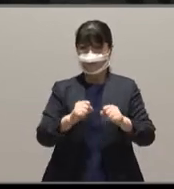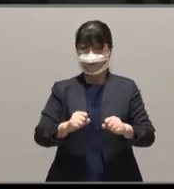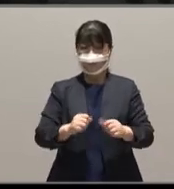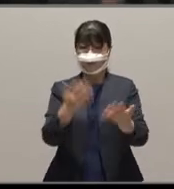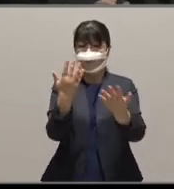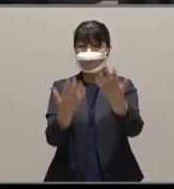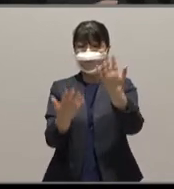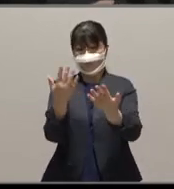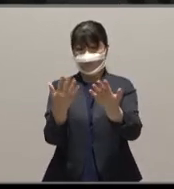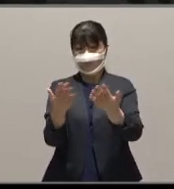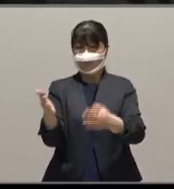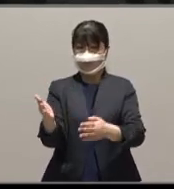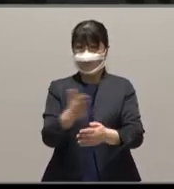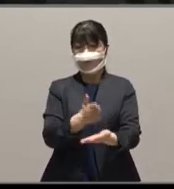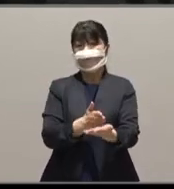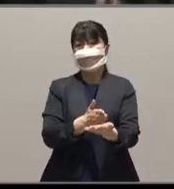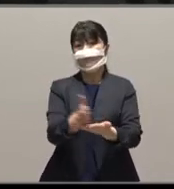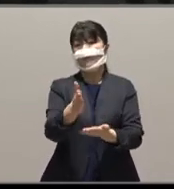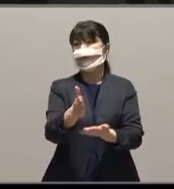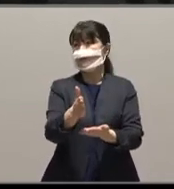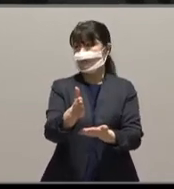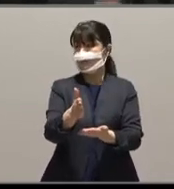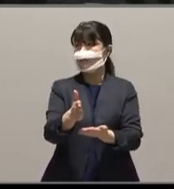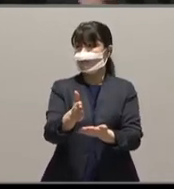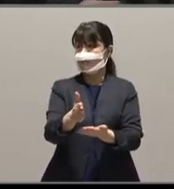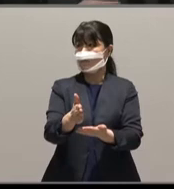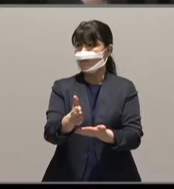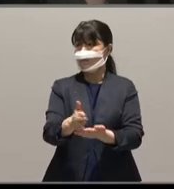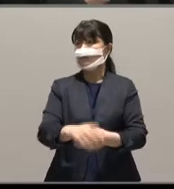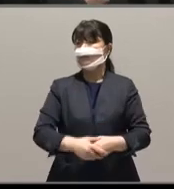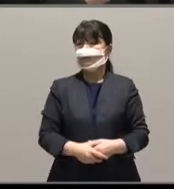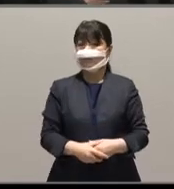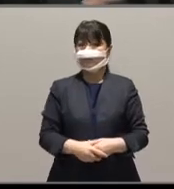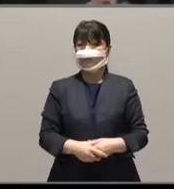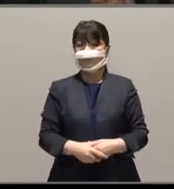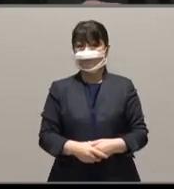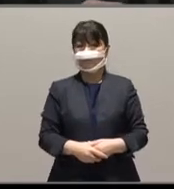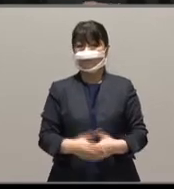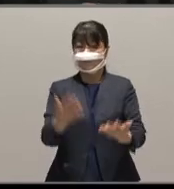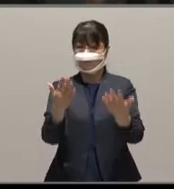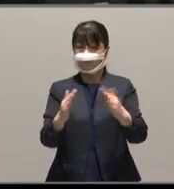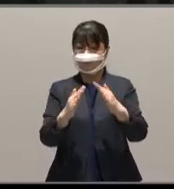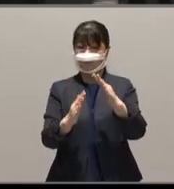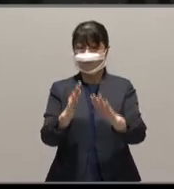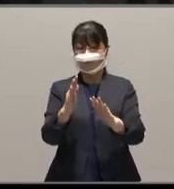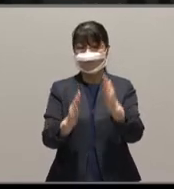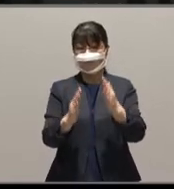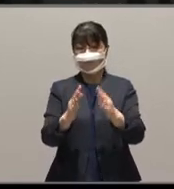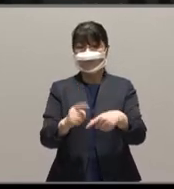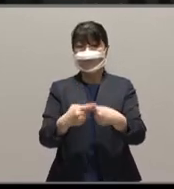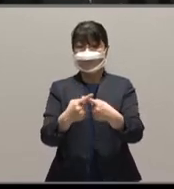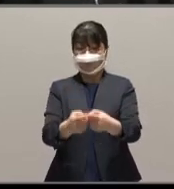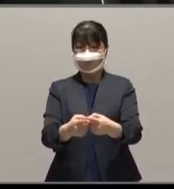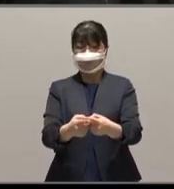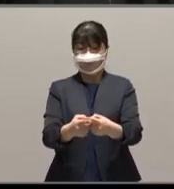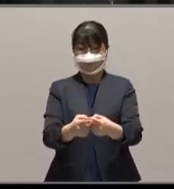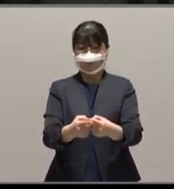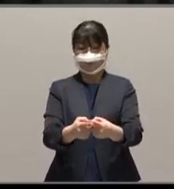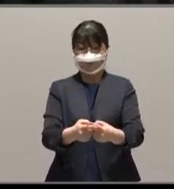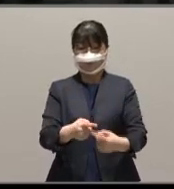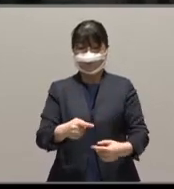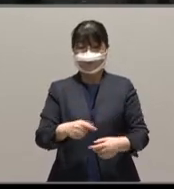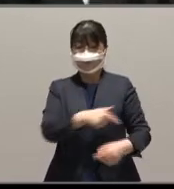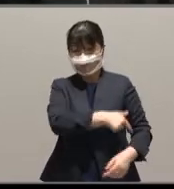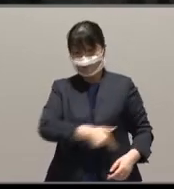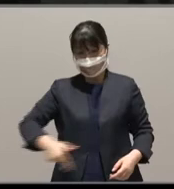So forest health is from the forest, and let us utilize the concept of one health. And